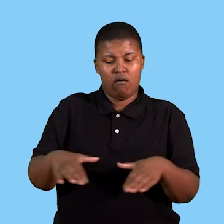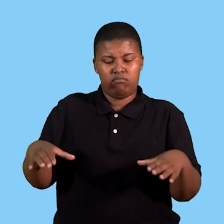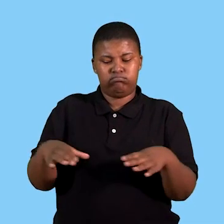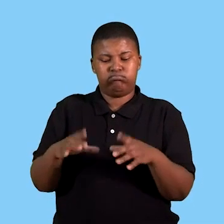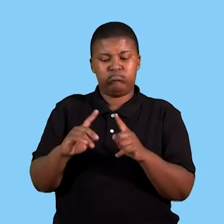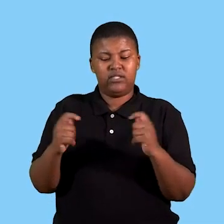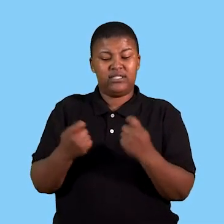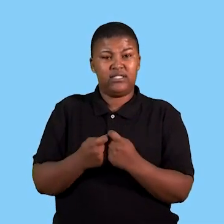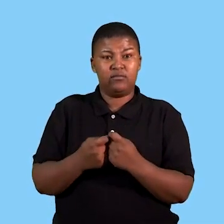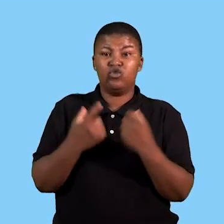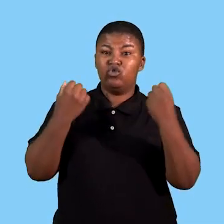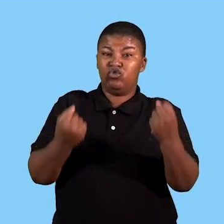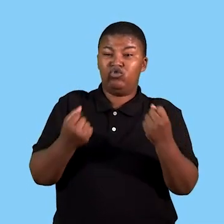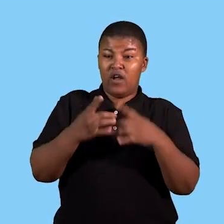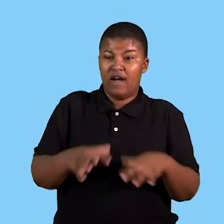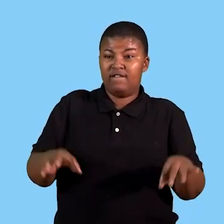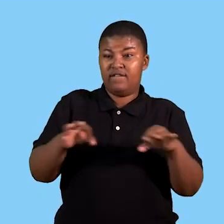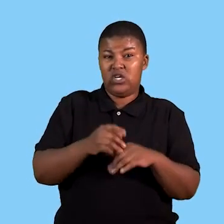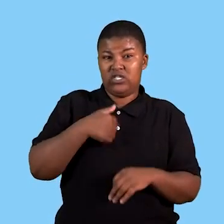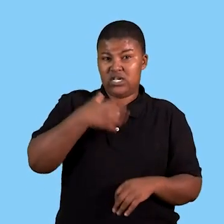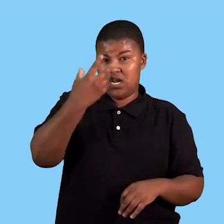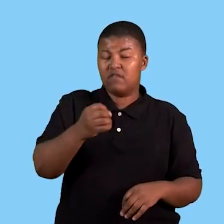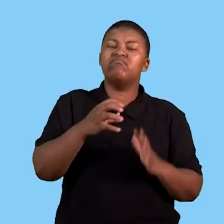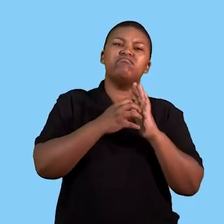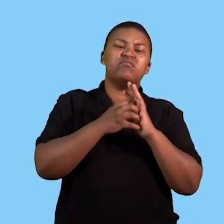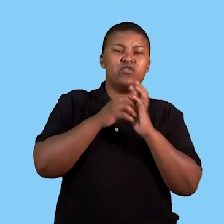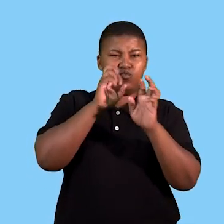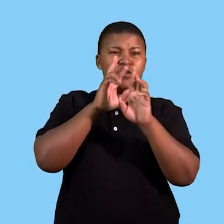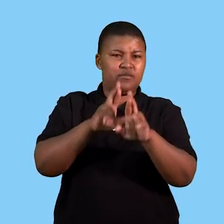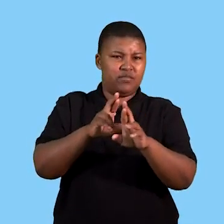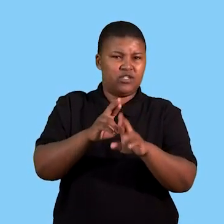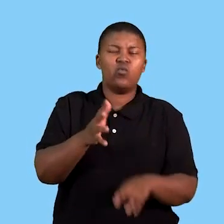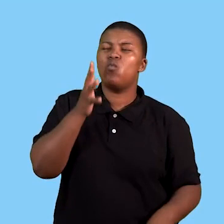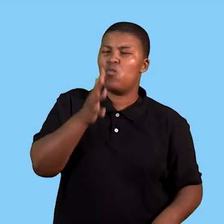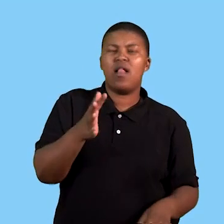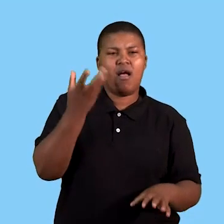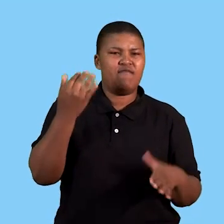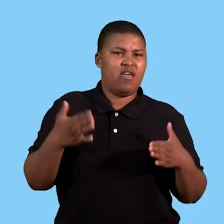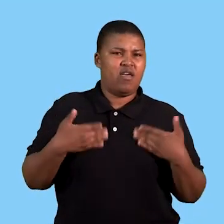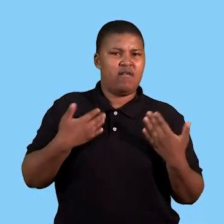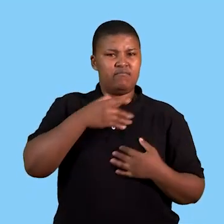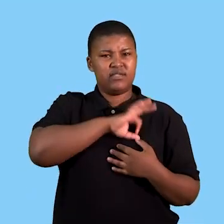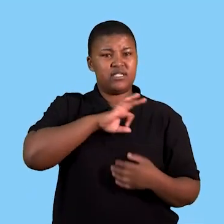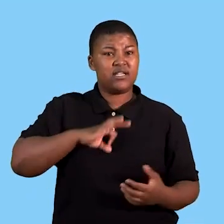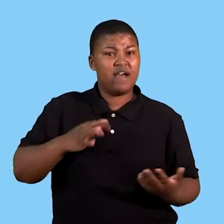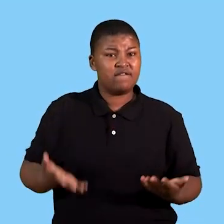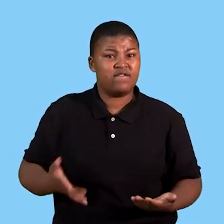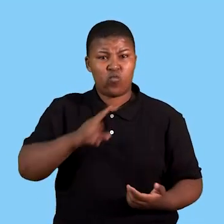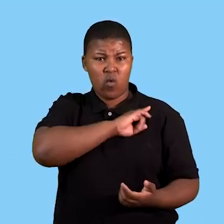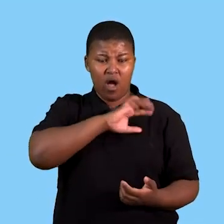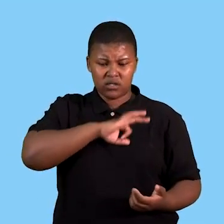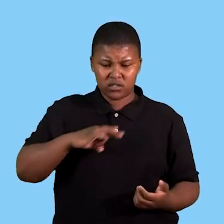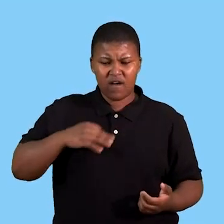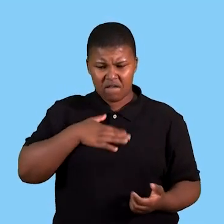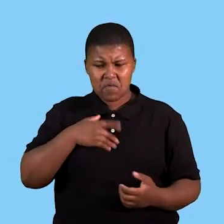workforce. If we have strong values, for example, respect, we will have happy employees because they